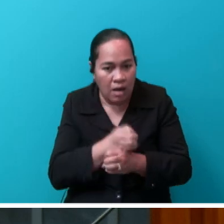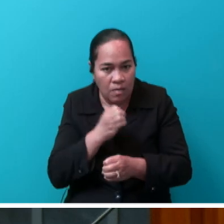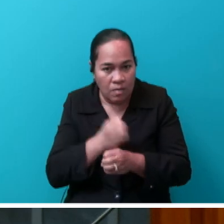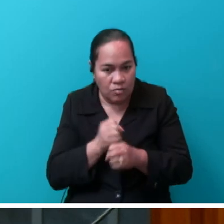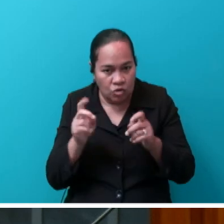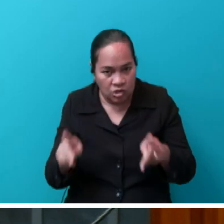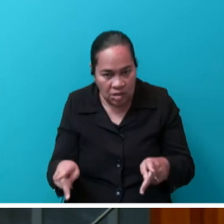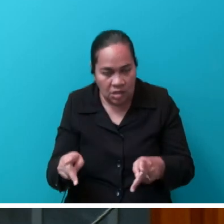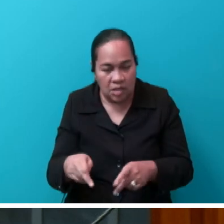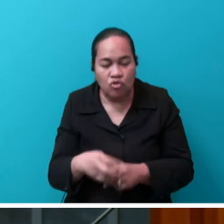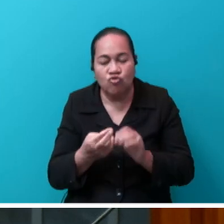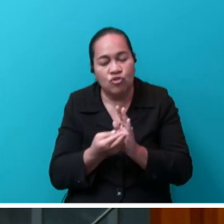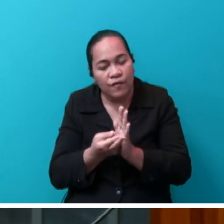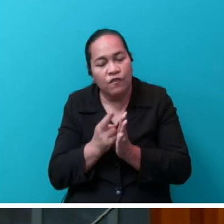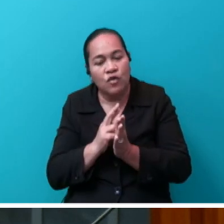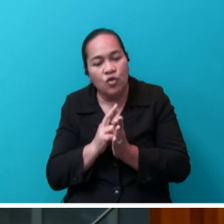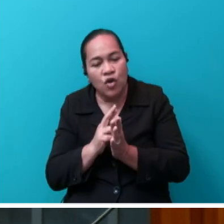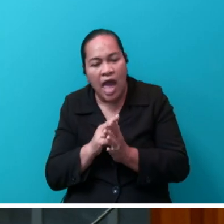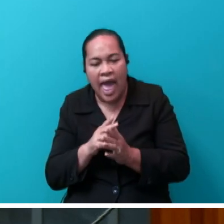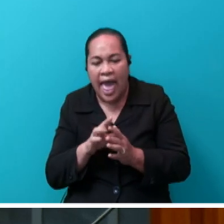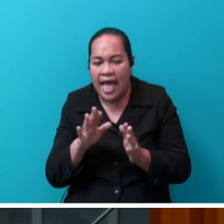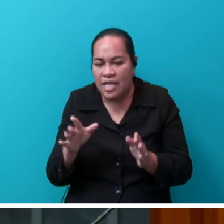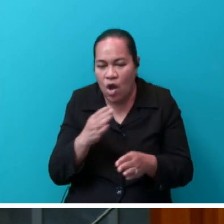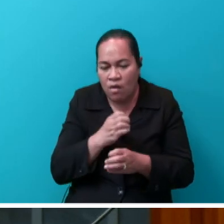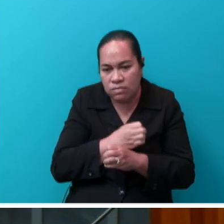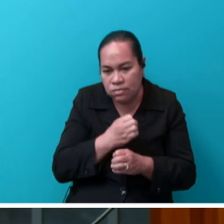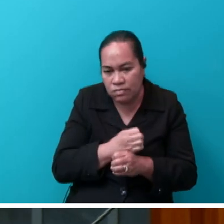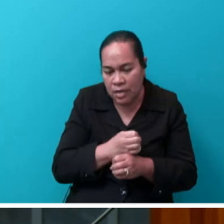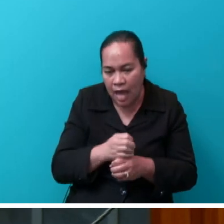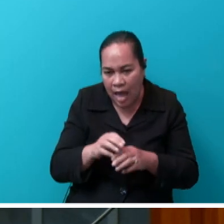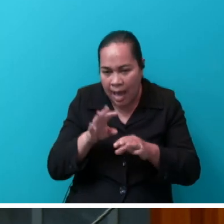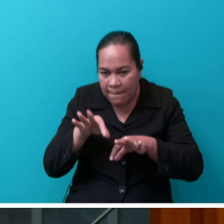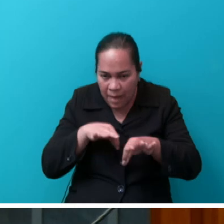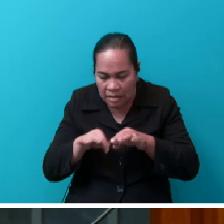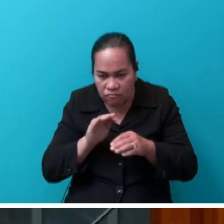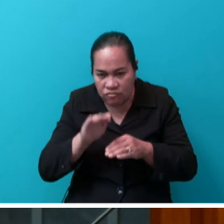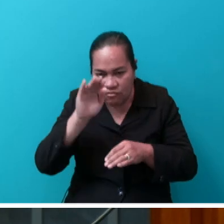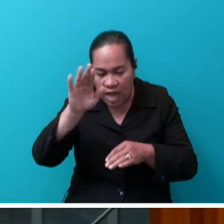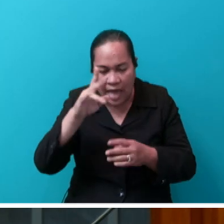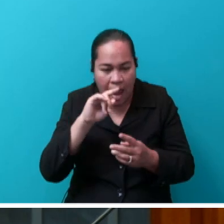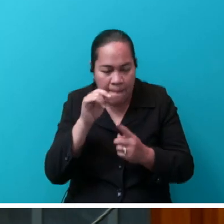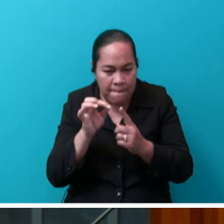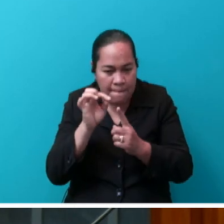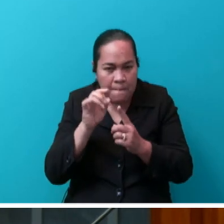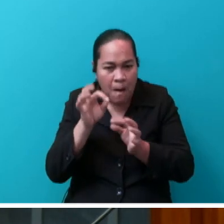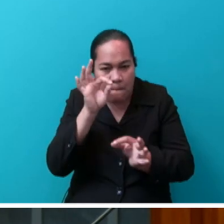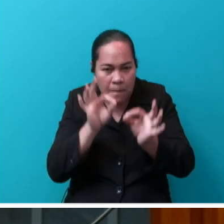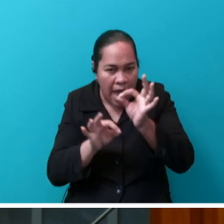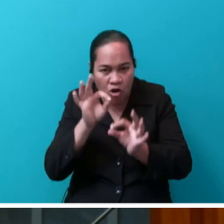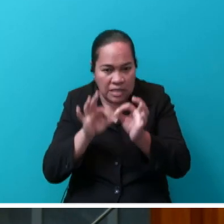pathway, review and curriculum mapping, and prioritizing of Fiji's TVET needs. So the TVET report